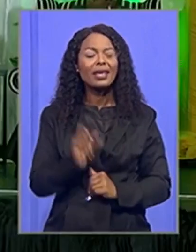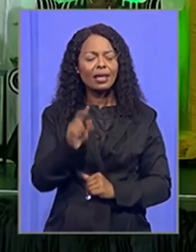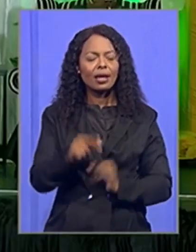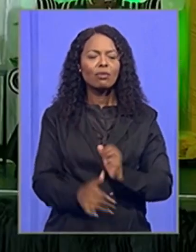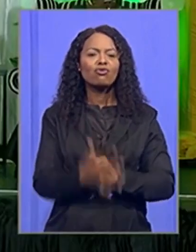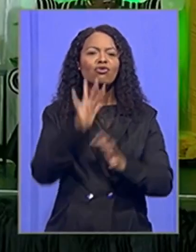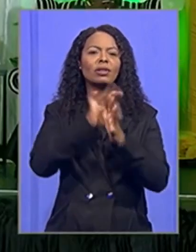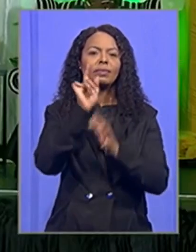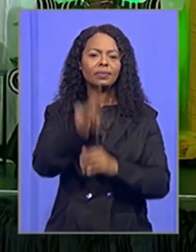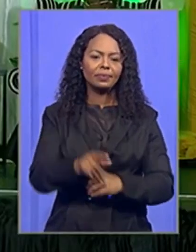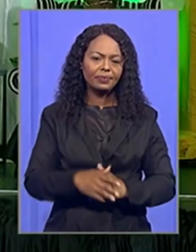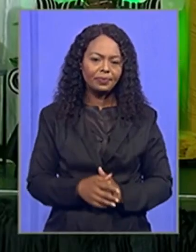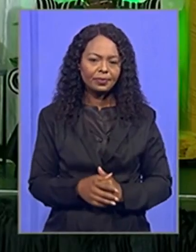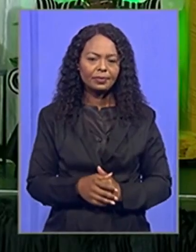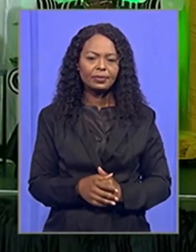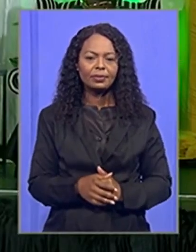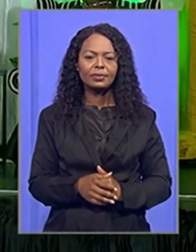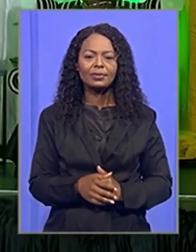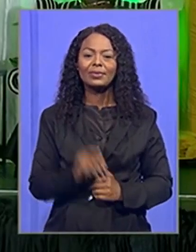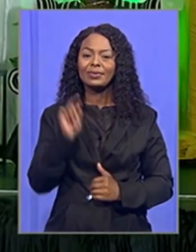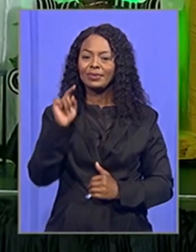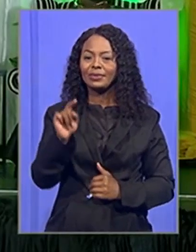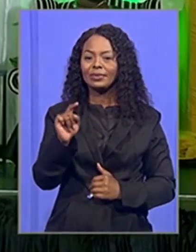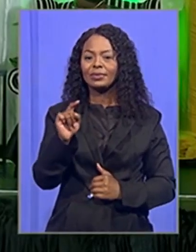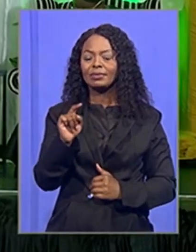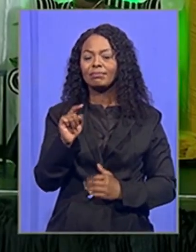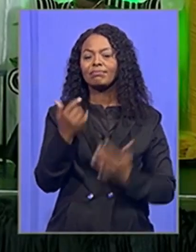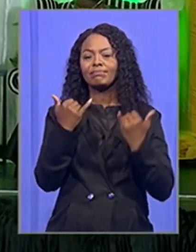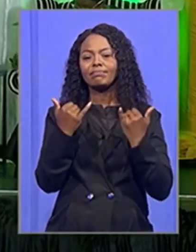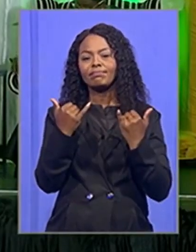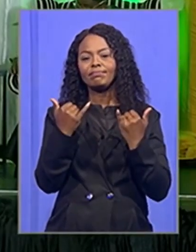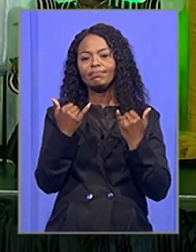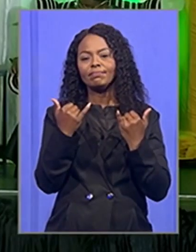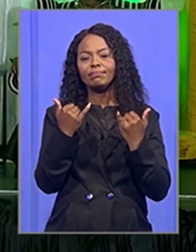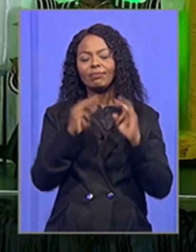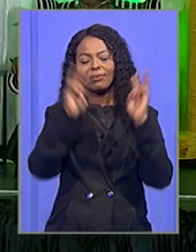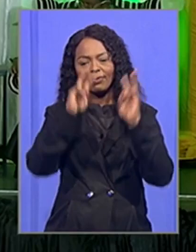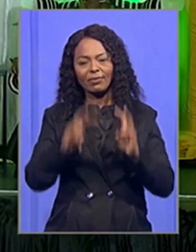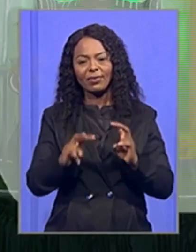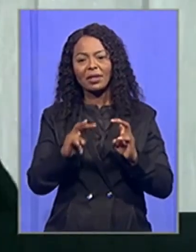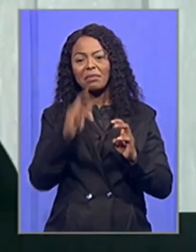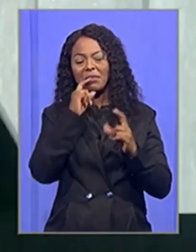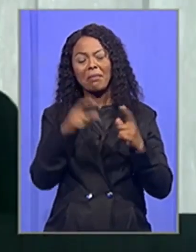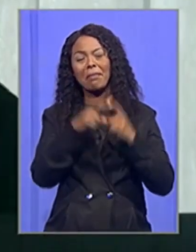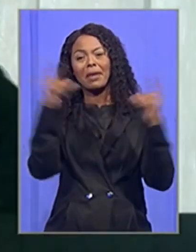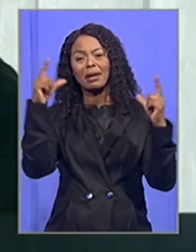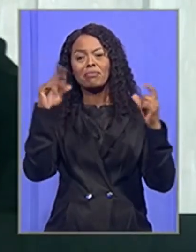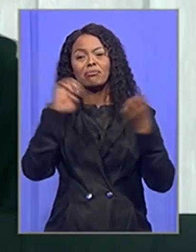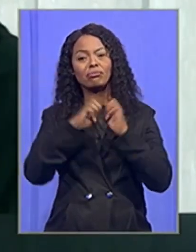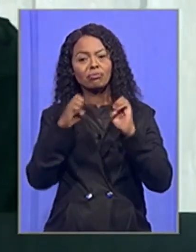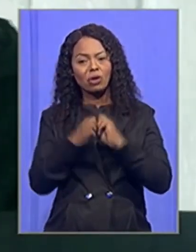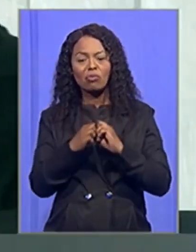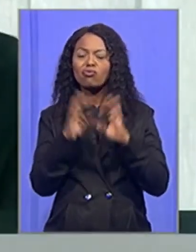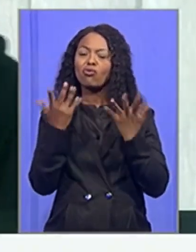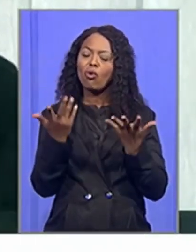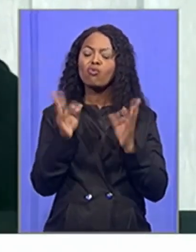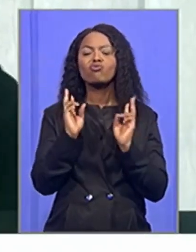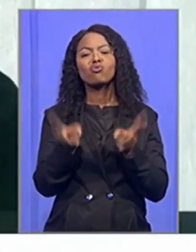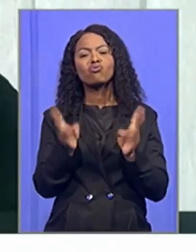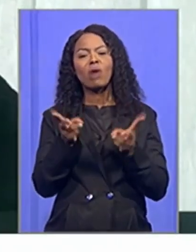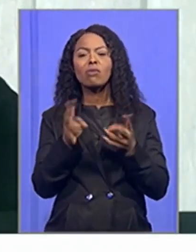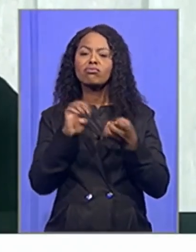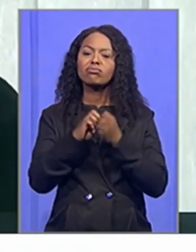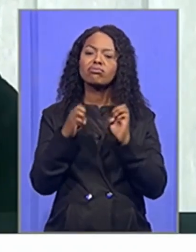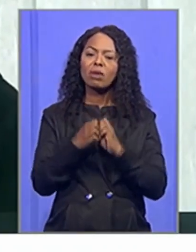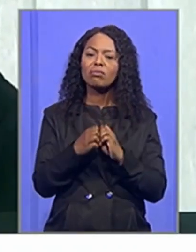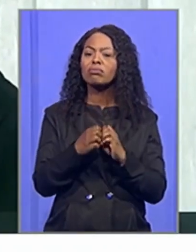crisis? Is it a base load crisis? Is it a peaking crisis? So we must resolve